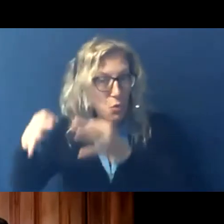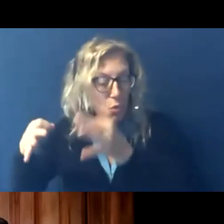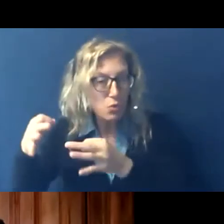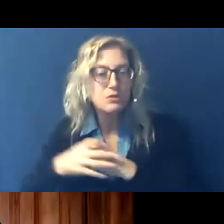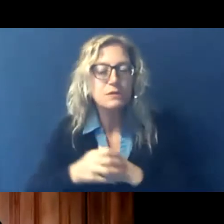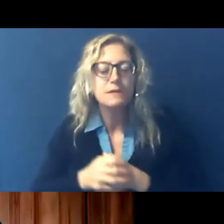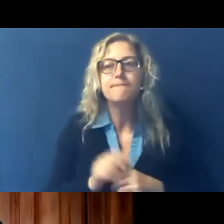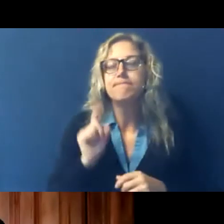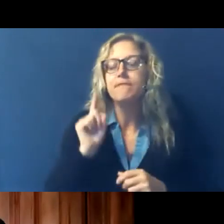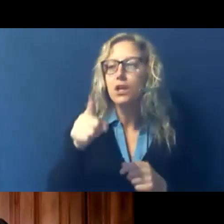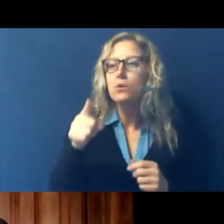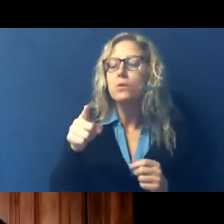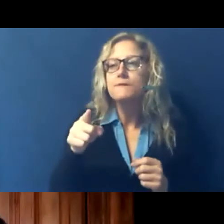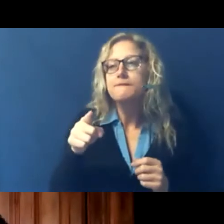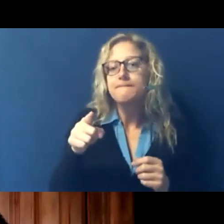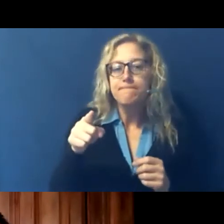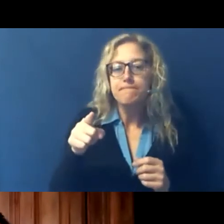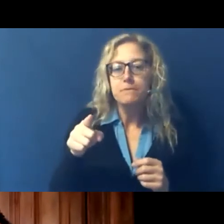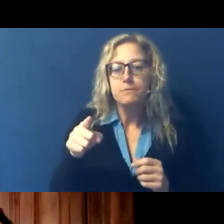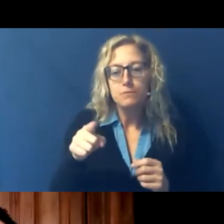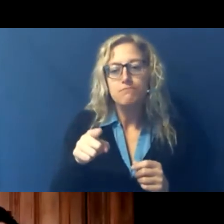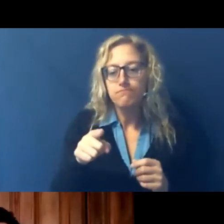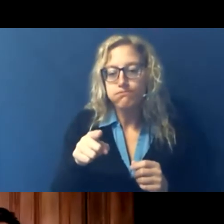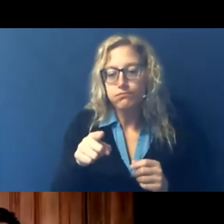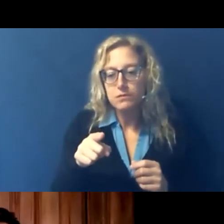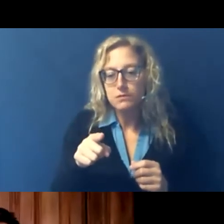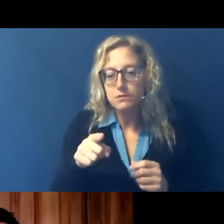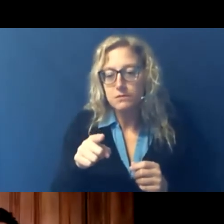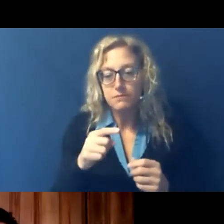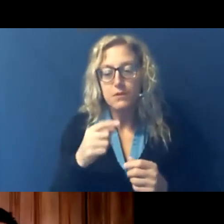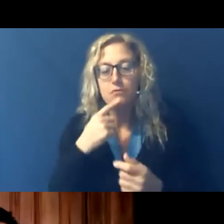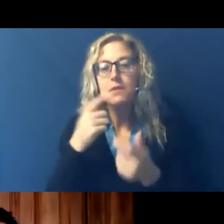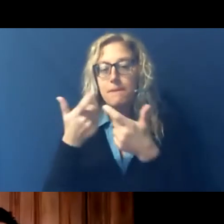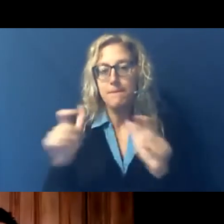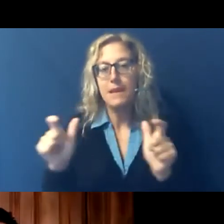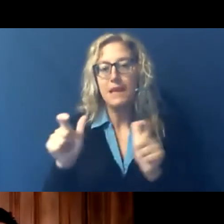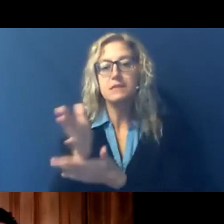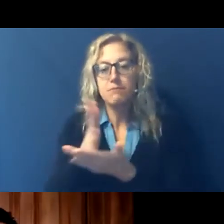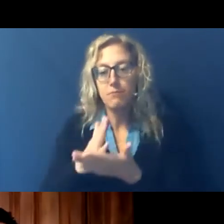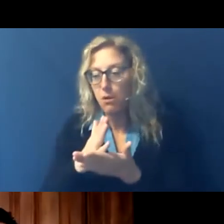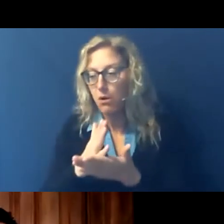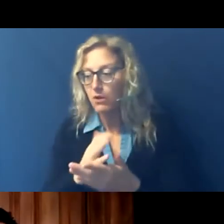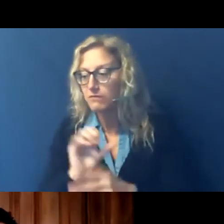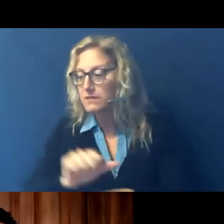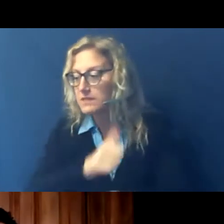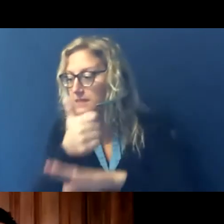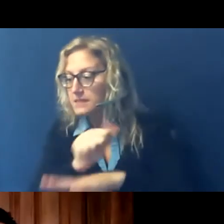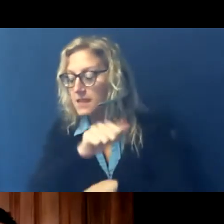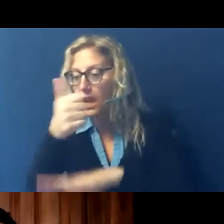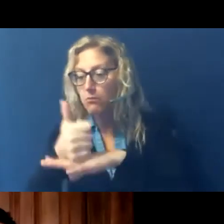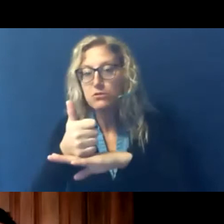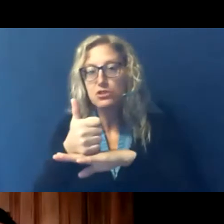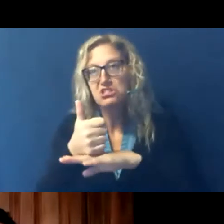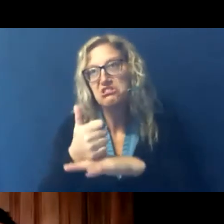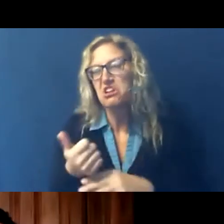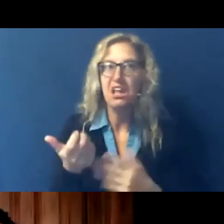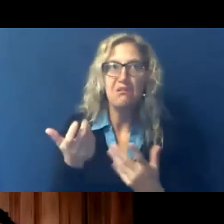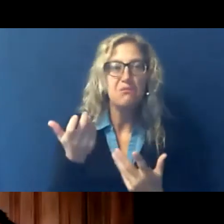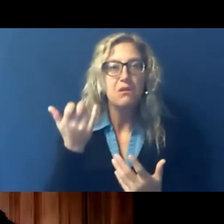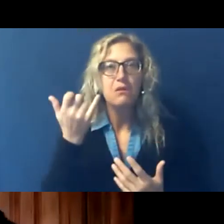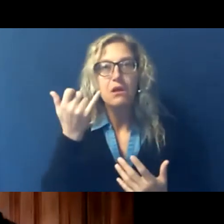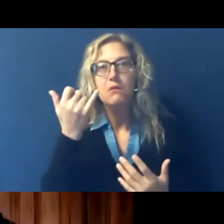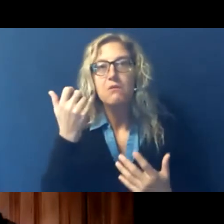have been really, I think, the biggest proponent of establishing the idea